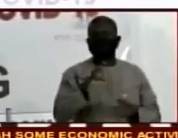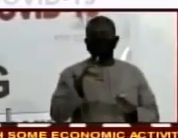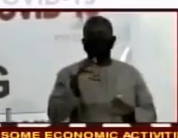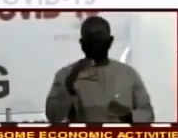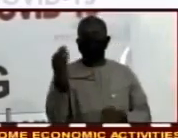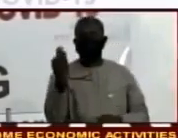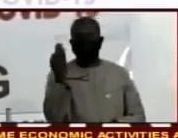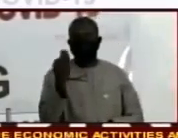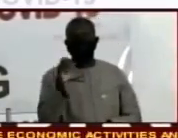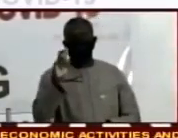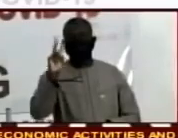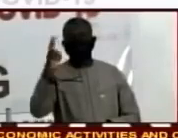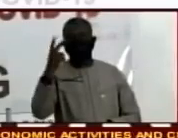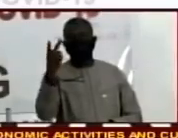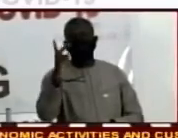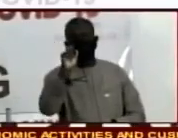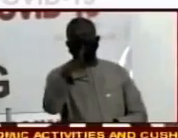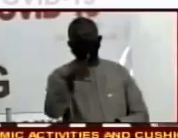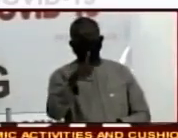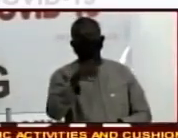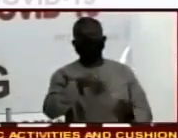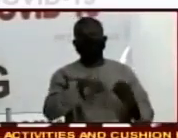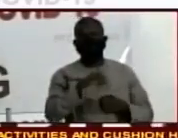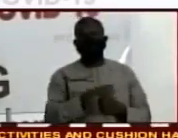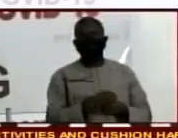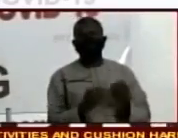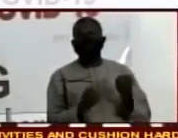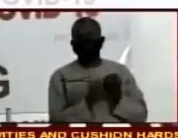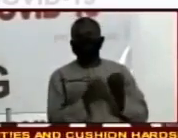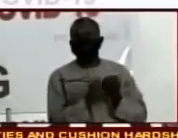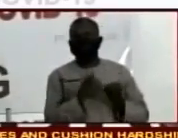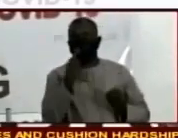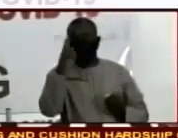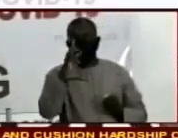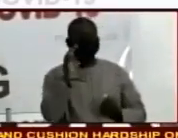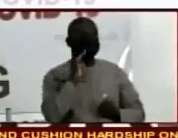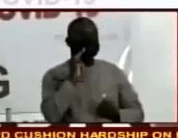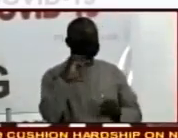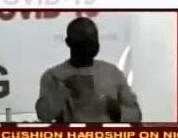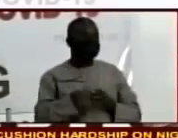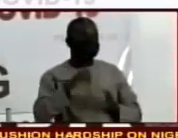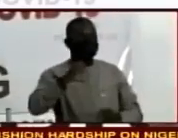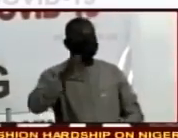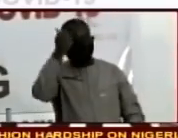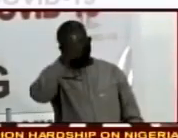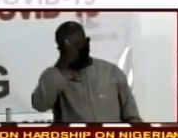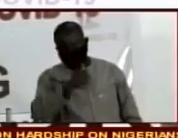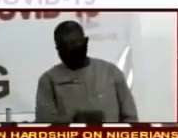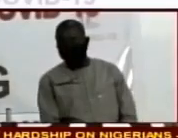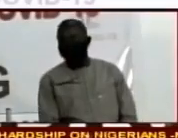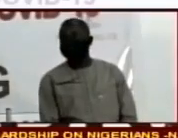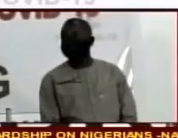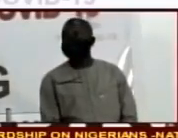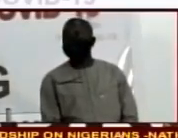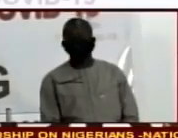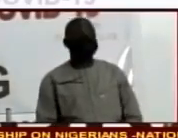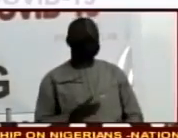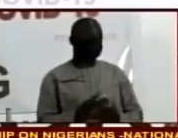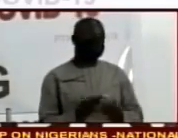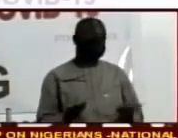was on palliatives for Nigerians in South Africa. Well,